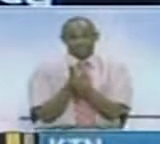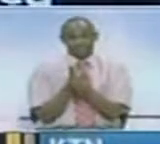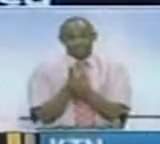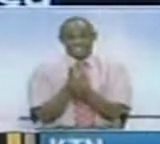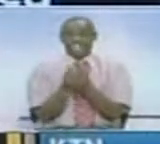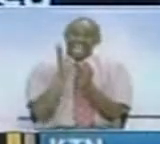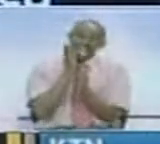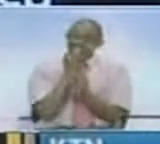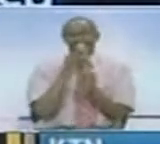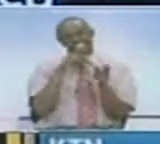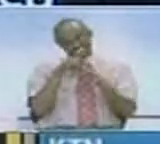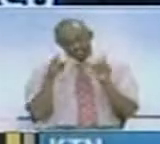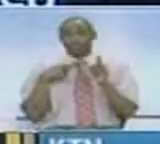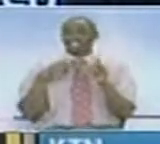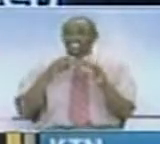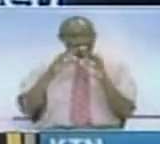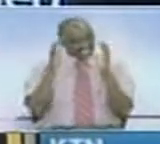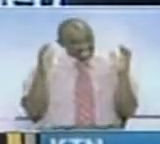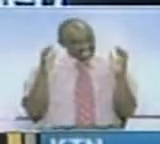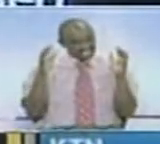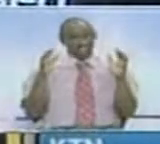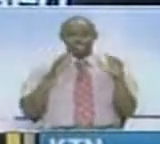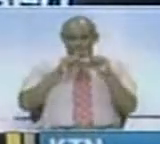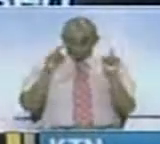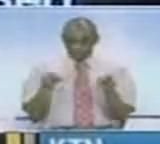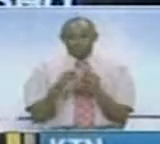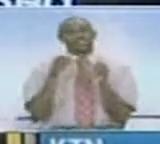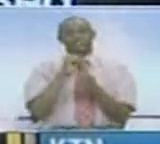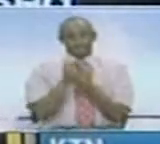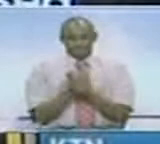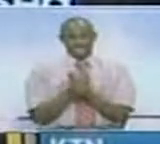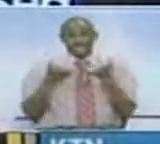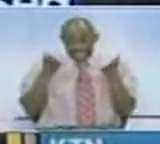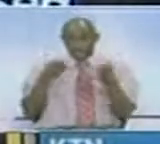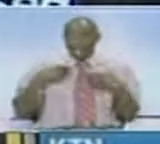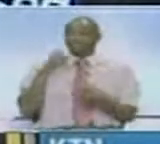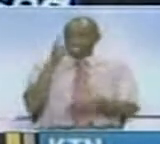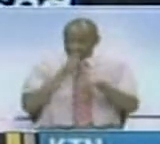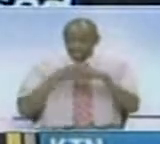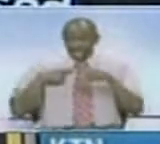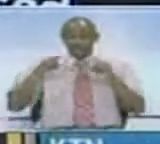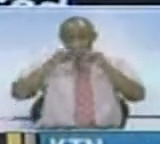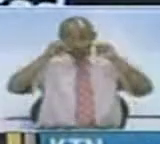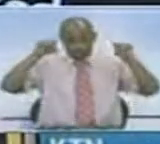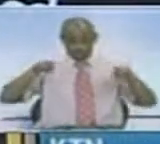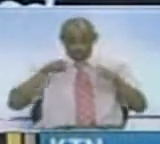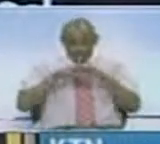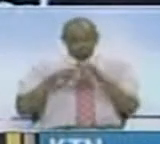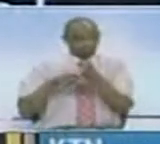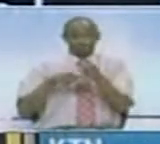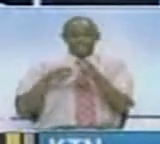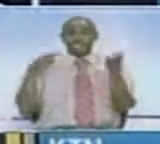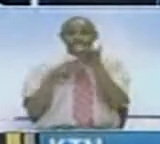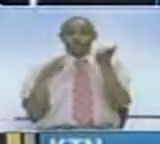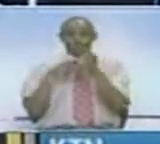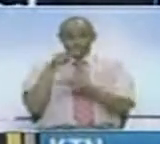the size and shape have never changed. The goal line technology is going to be used for the first time. Now, what is goal line technology? We